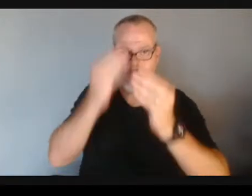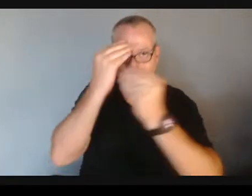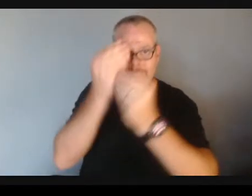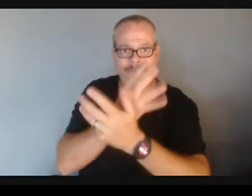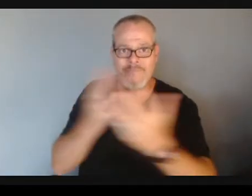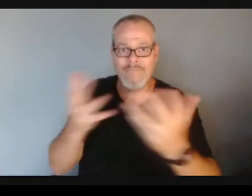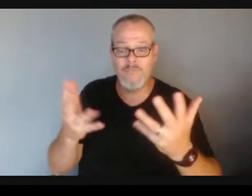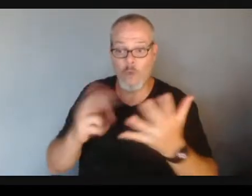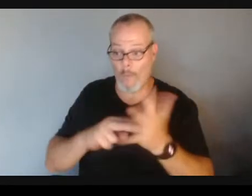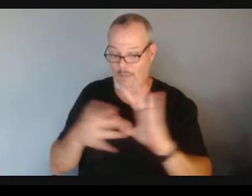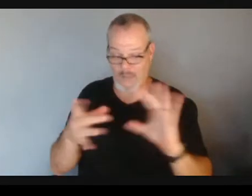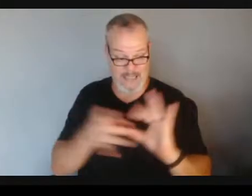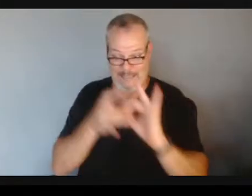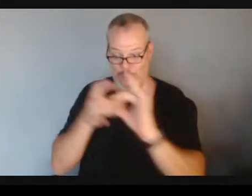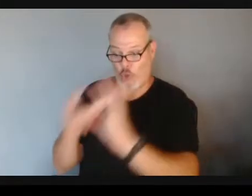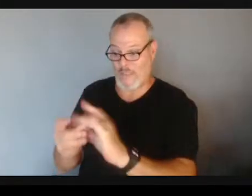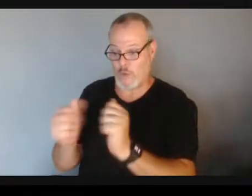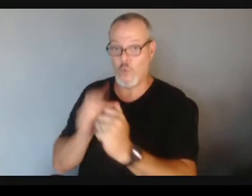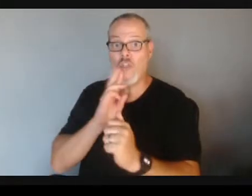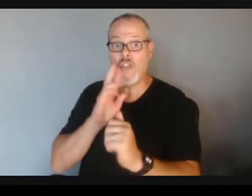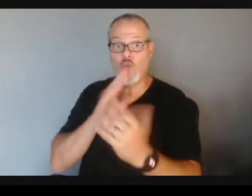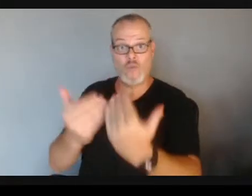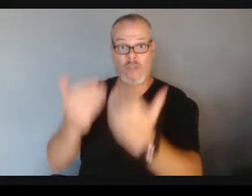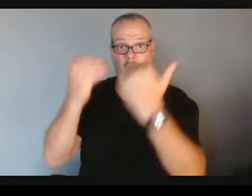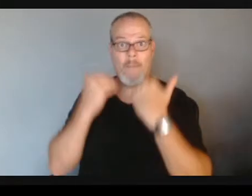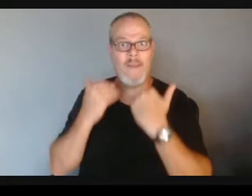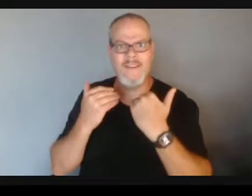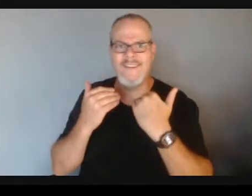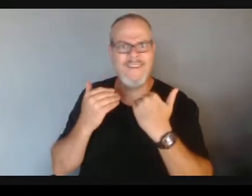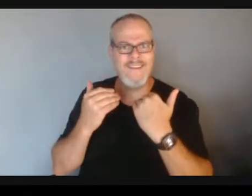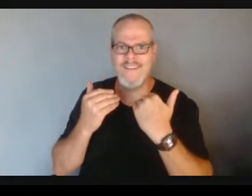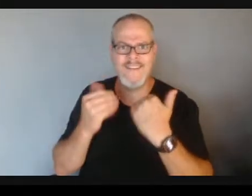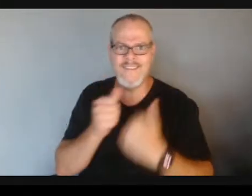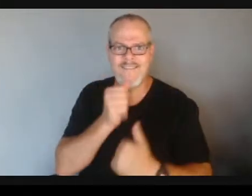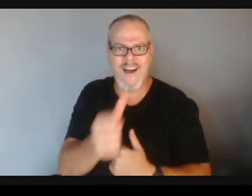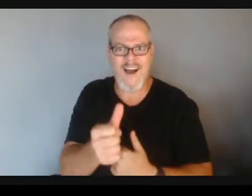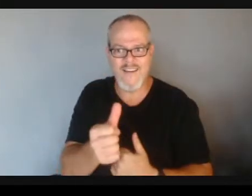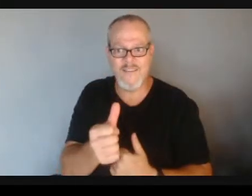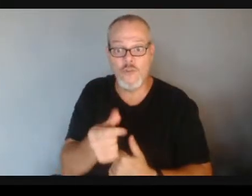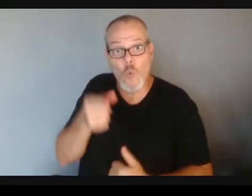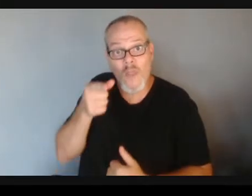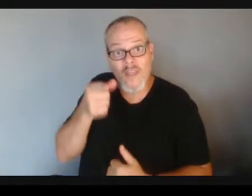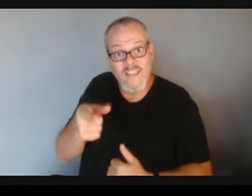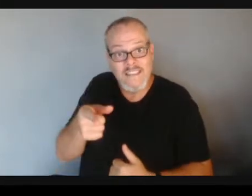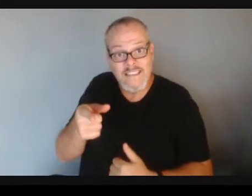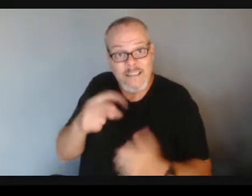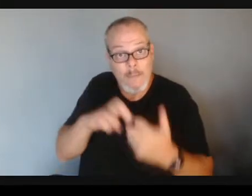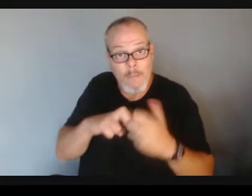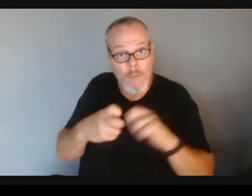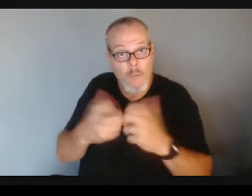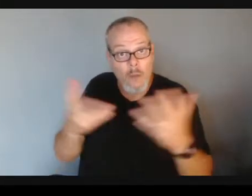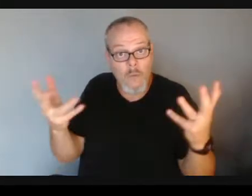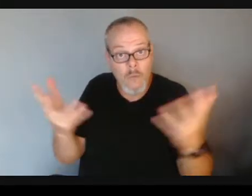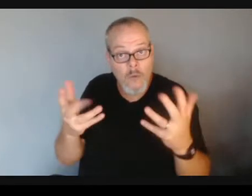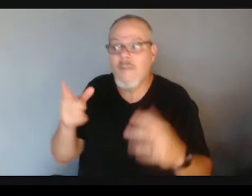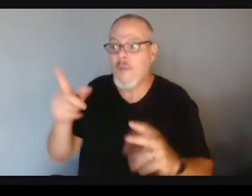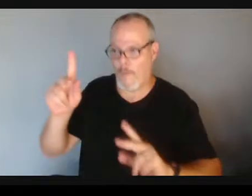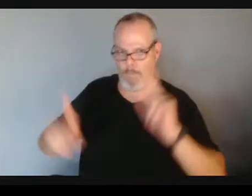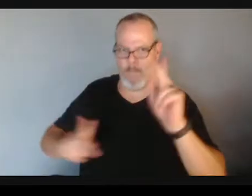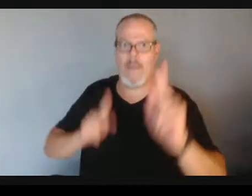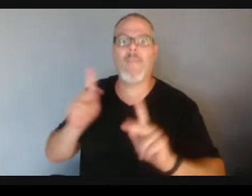believe that it's connected with the tsunami. So in this instance, people are the ones that are going off. So I just